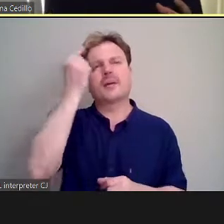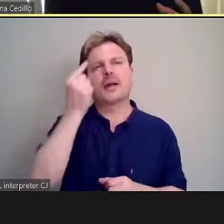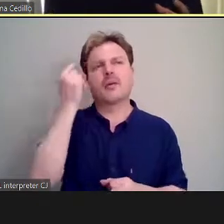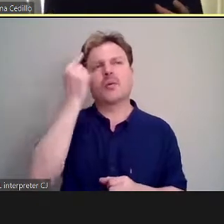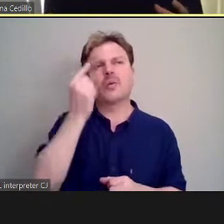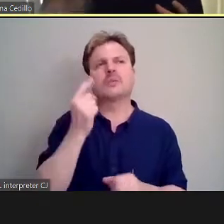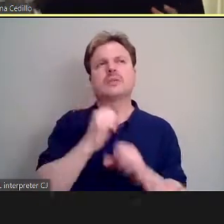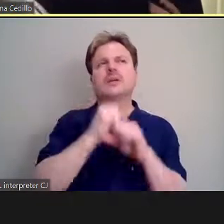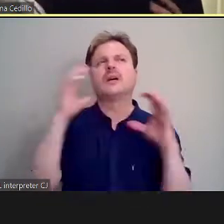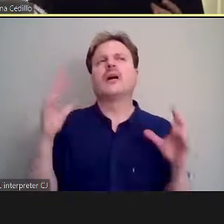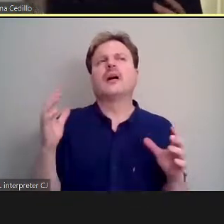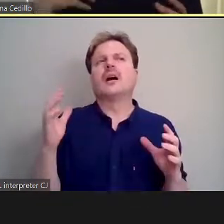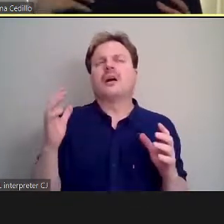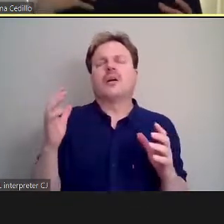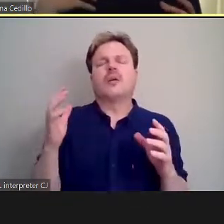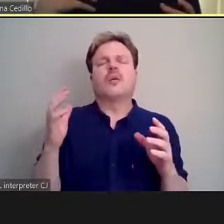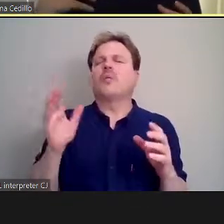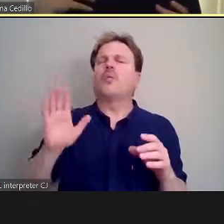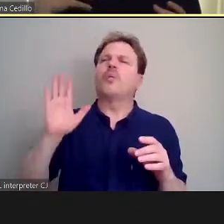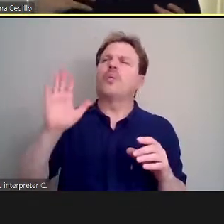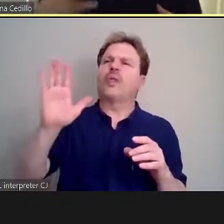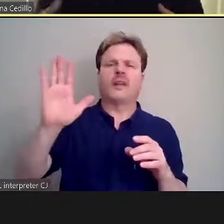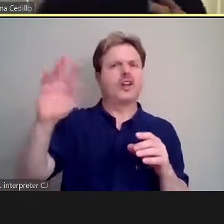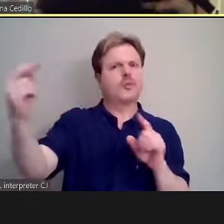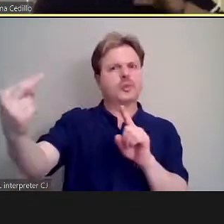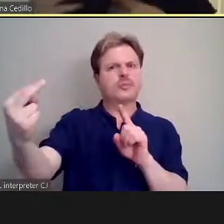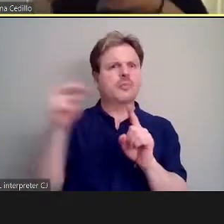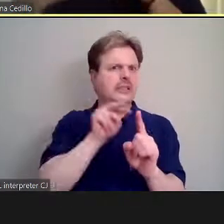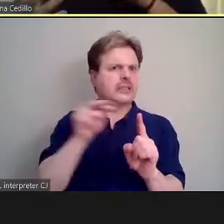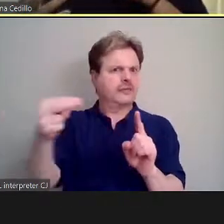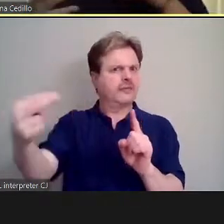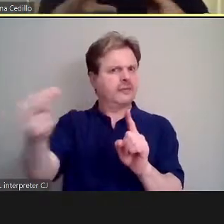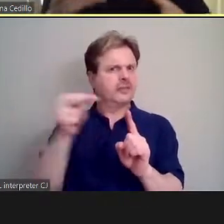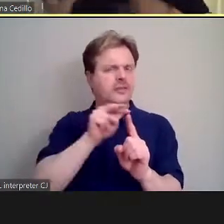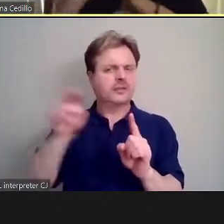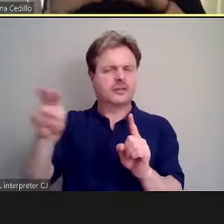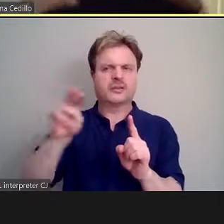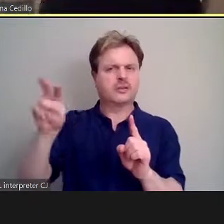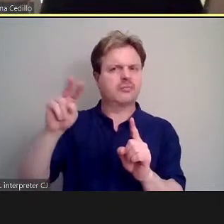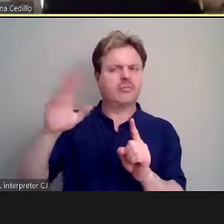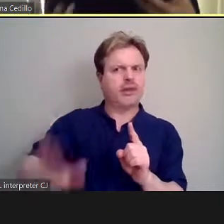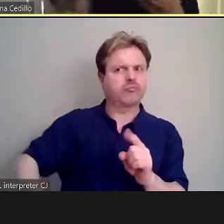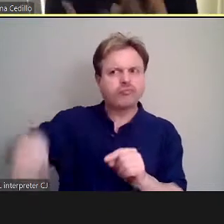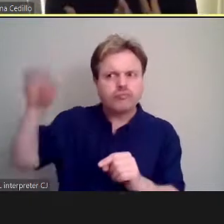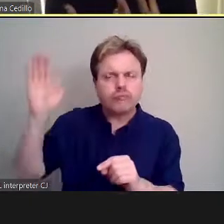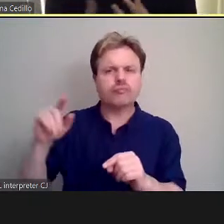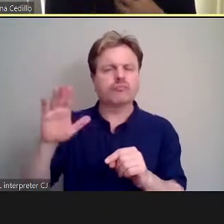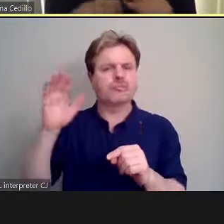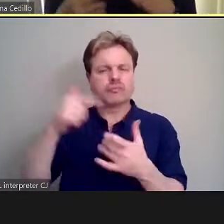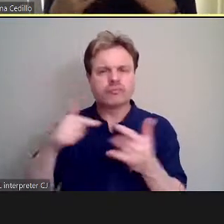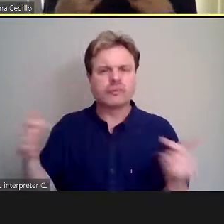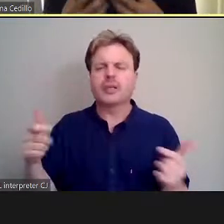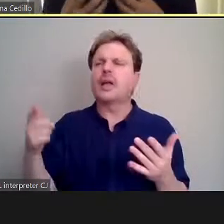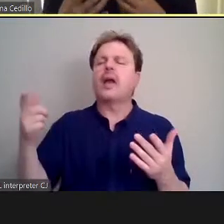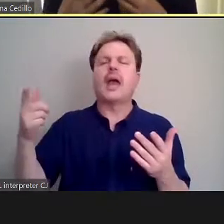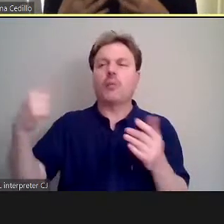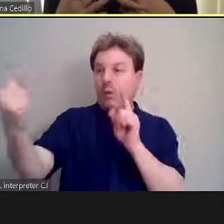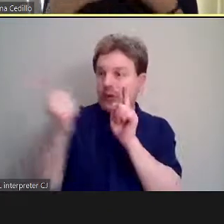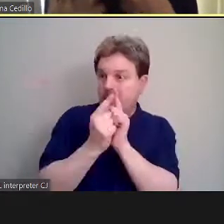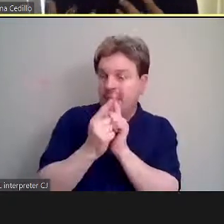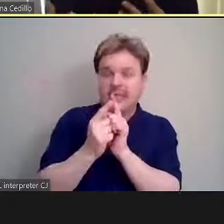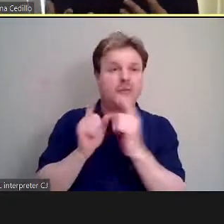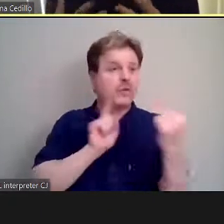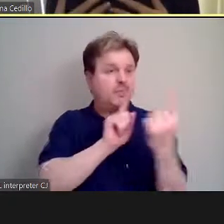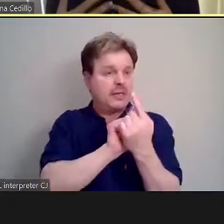what perspectives they're bringing. And what can we make with this when they meet, you know, in a way